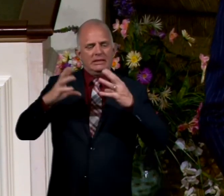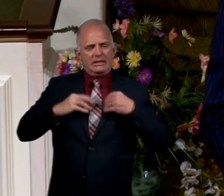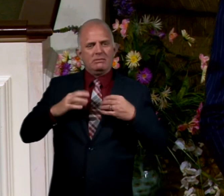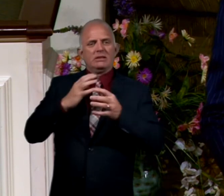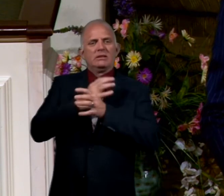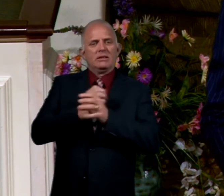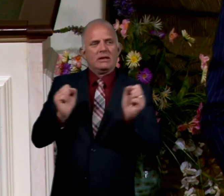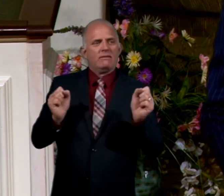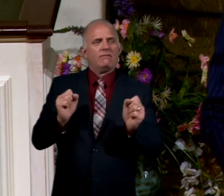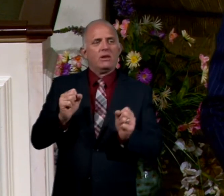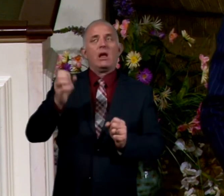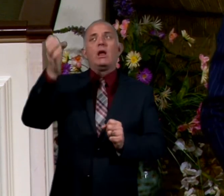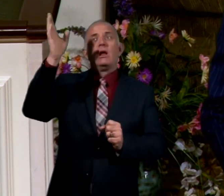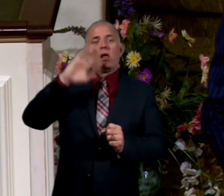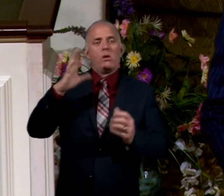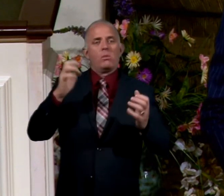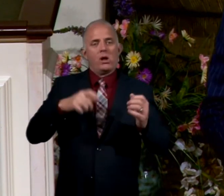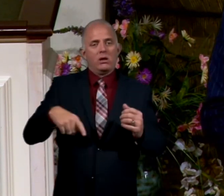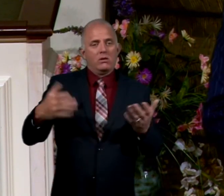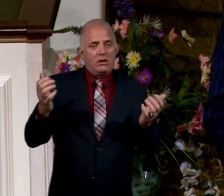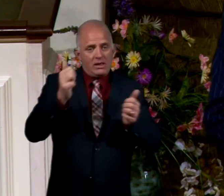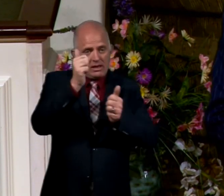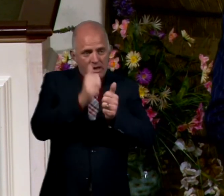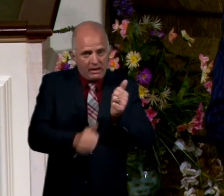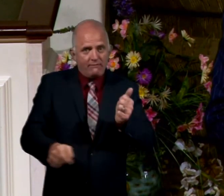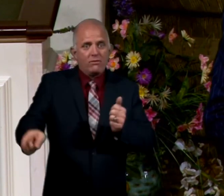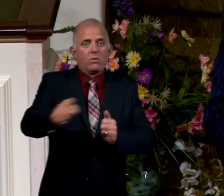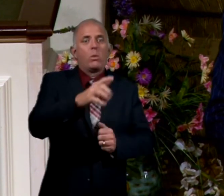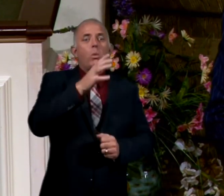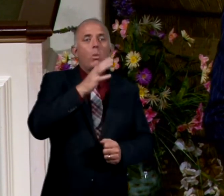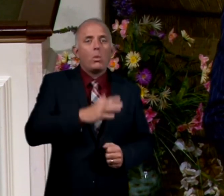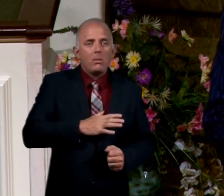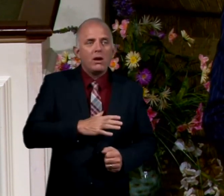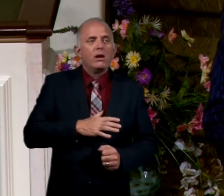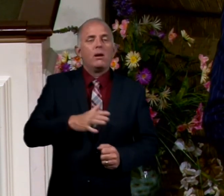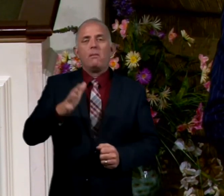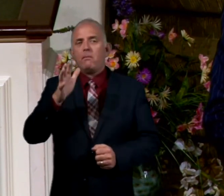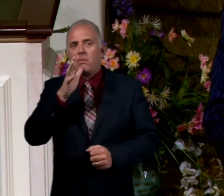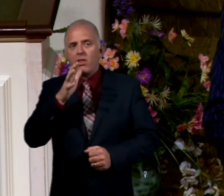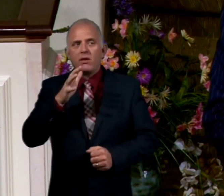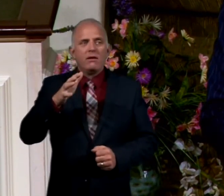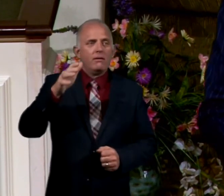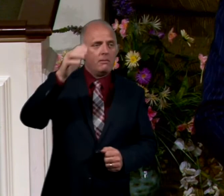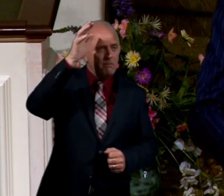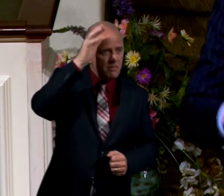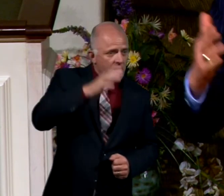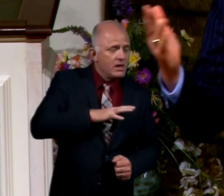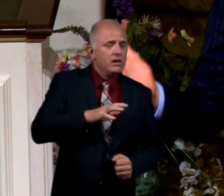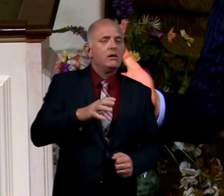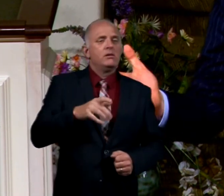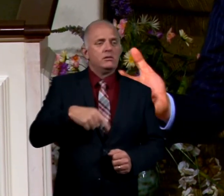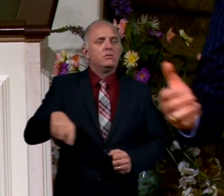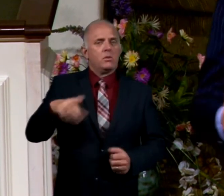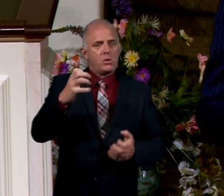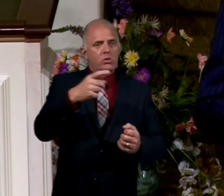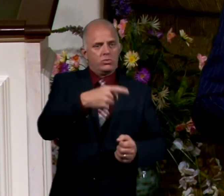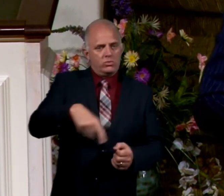wants for every mother, every lady, every man? He wants them to go to heaven. He wants them to live eternally with